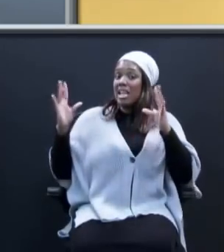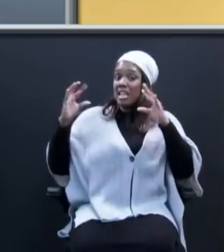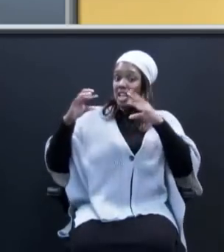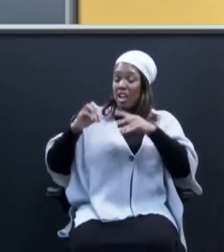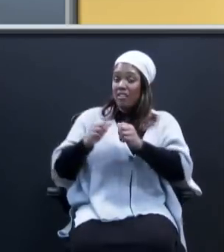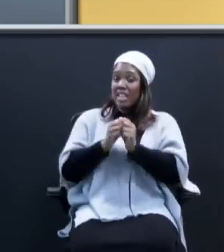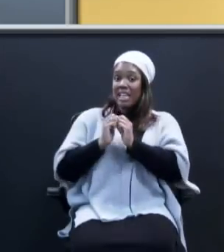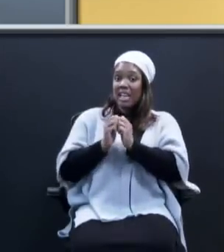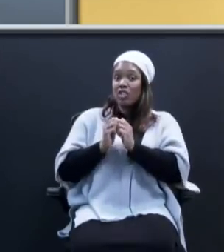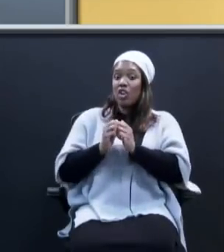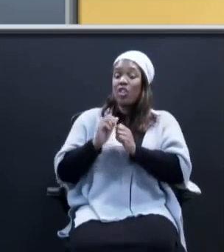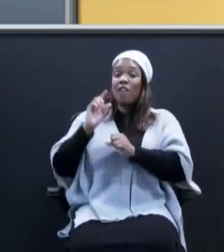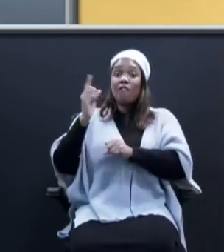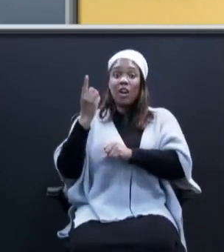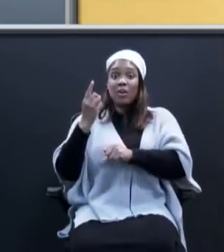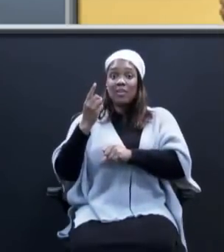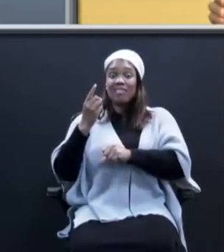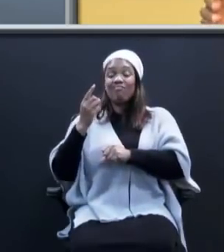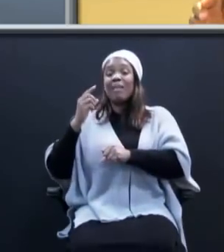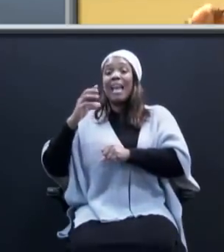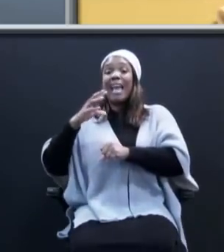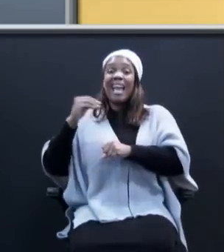convocation